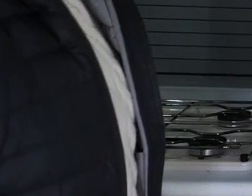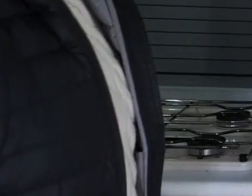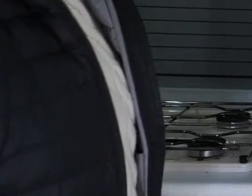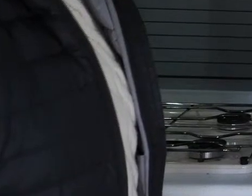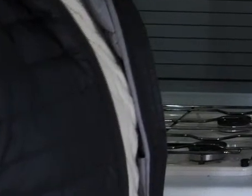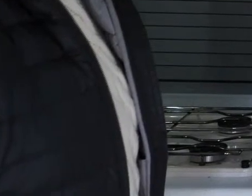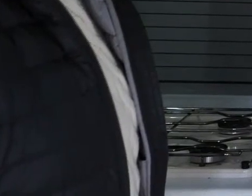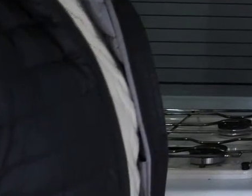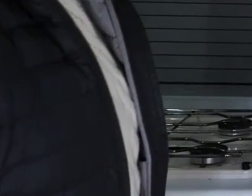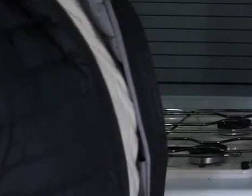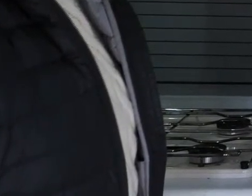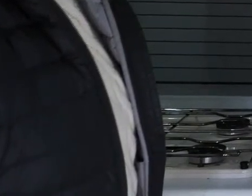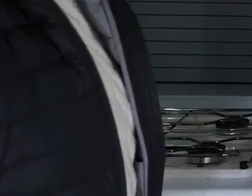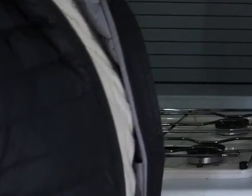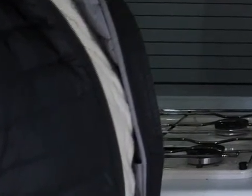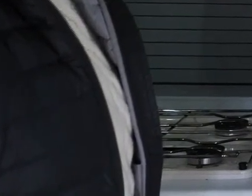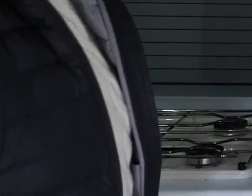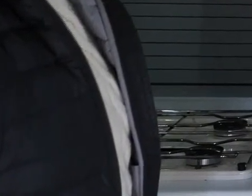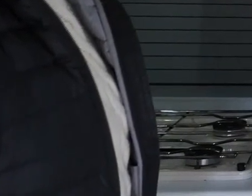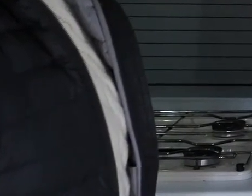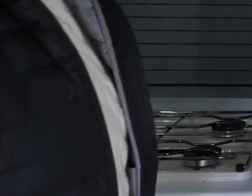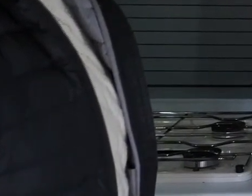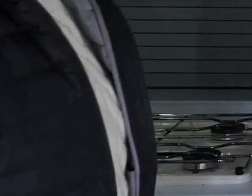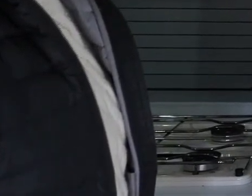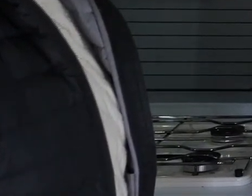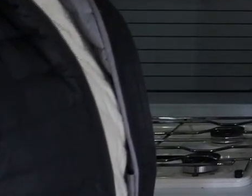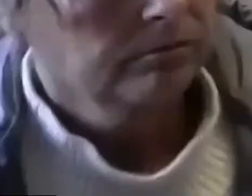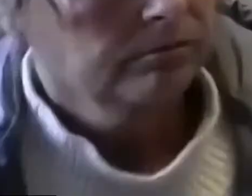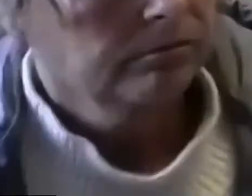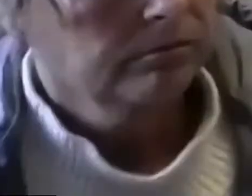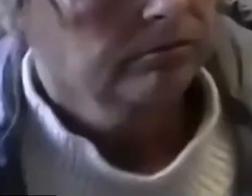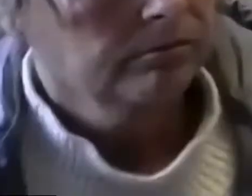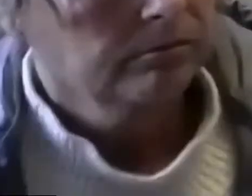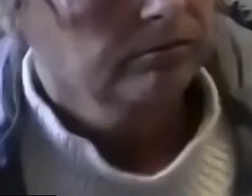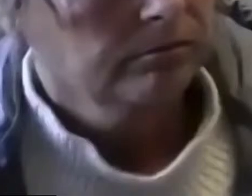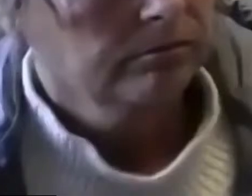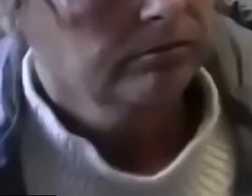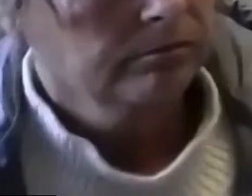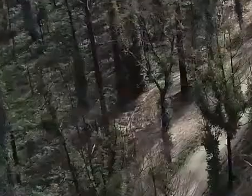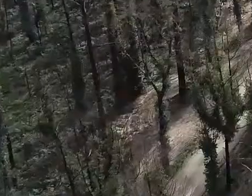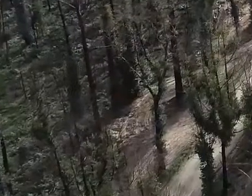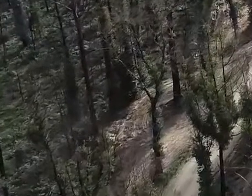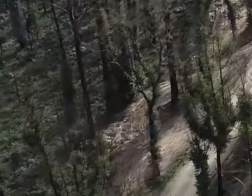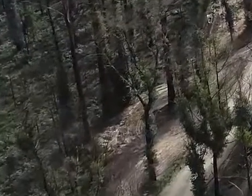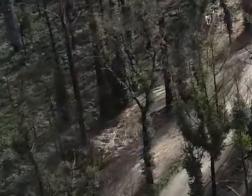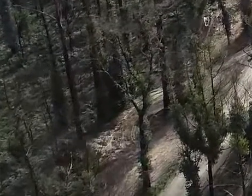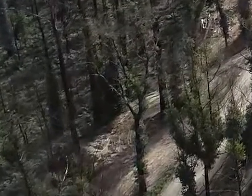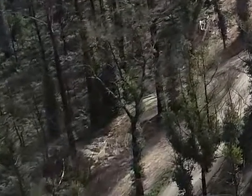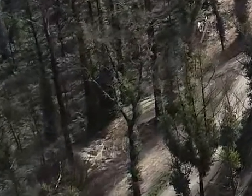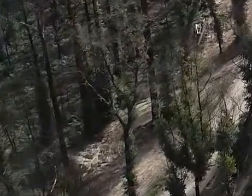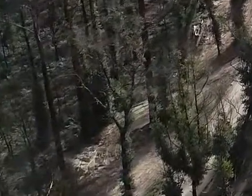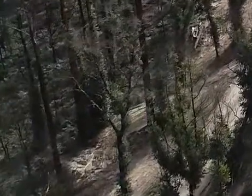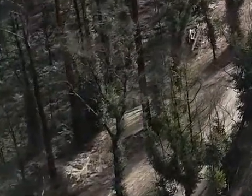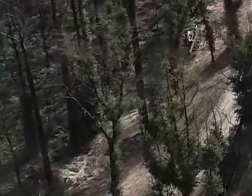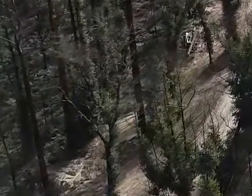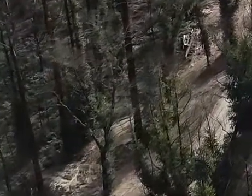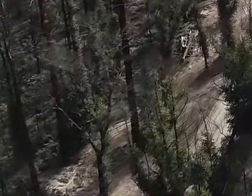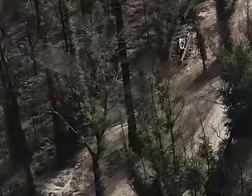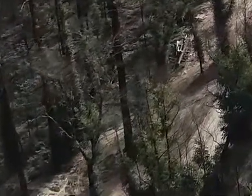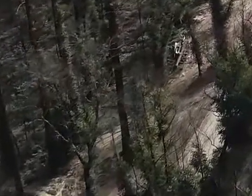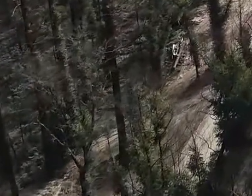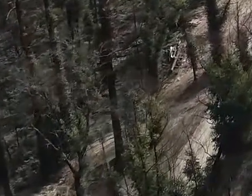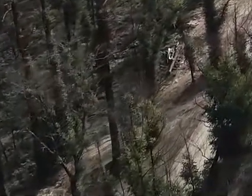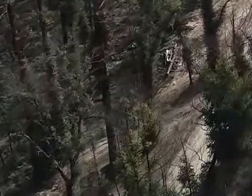it rather difficult and a bit more dangerous for me, so I don't shower as much. COVID has made it a